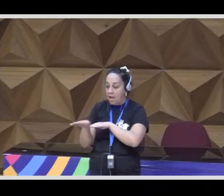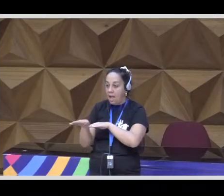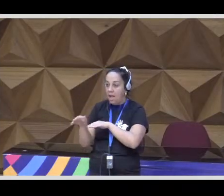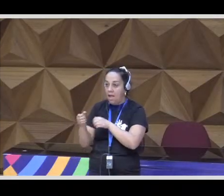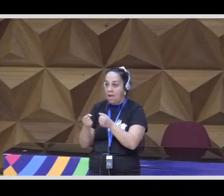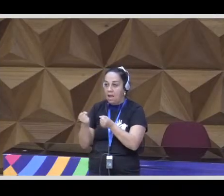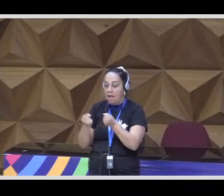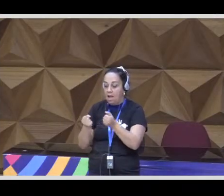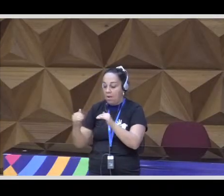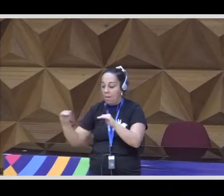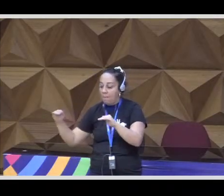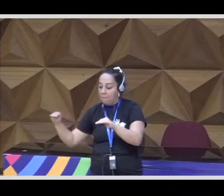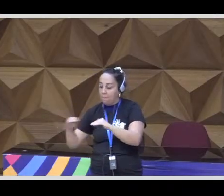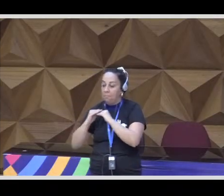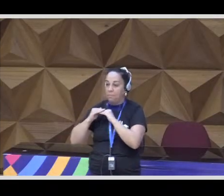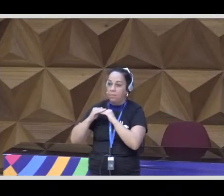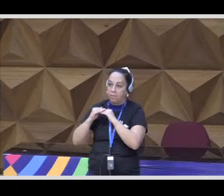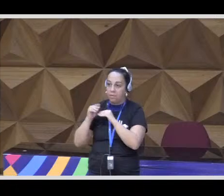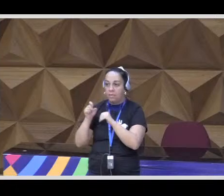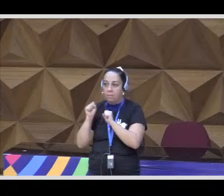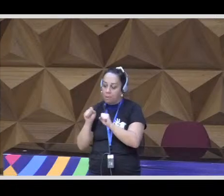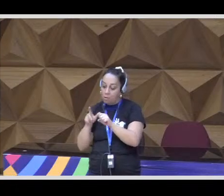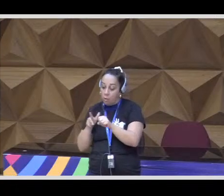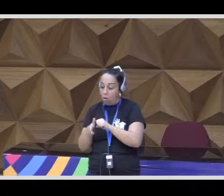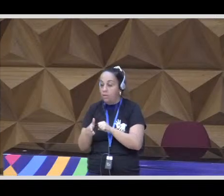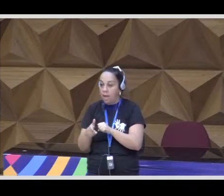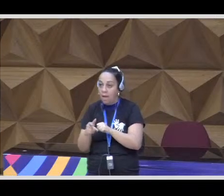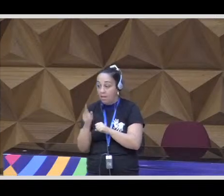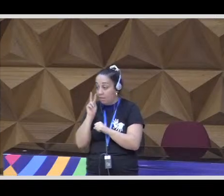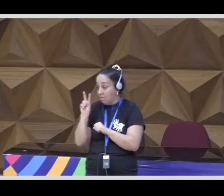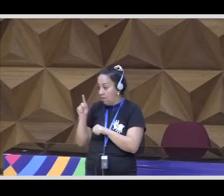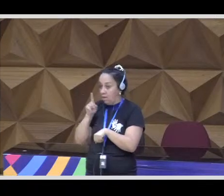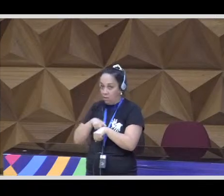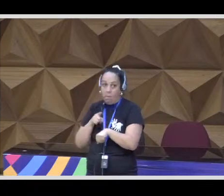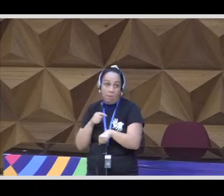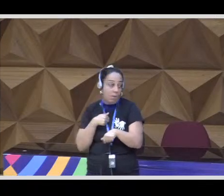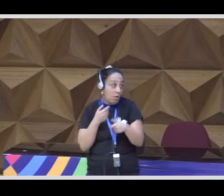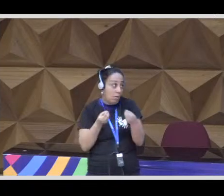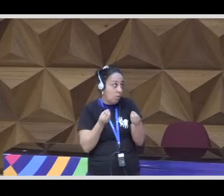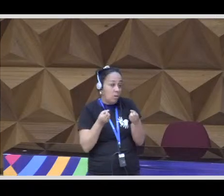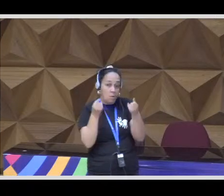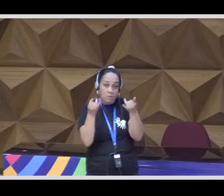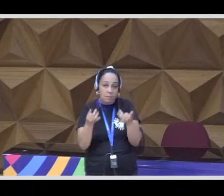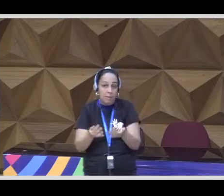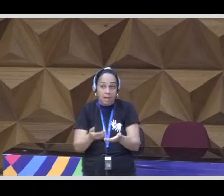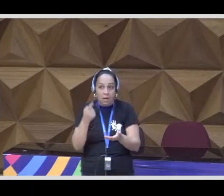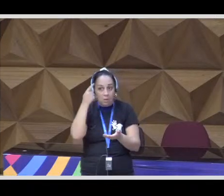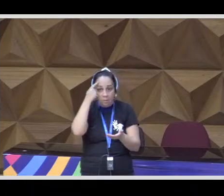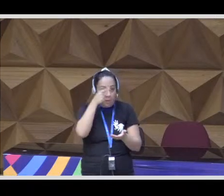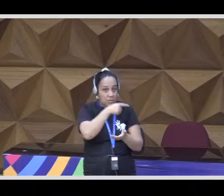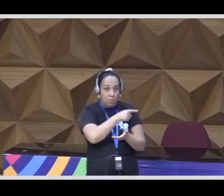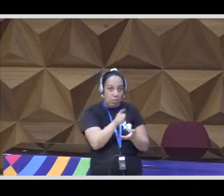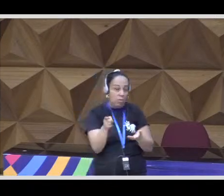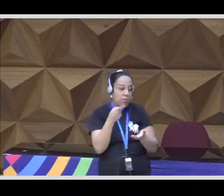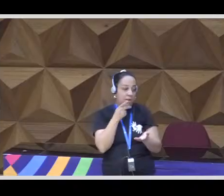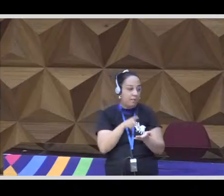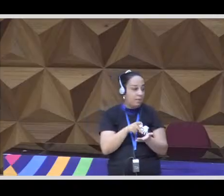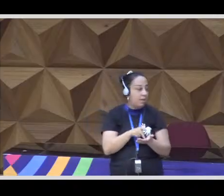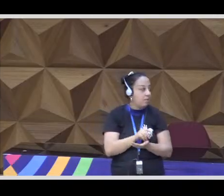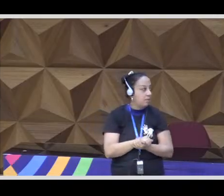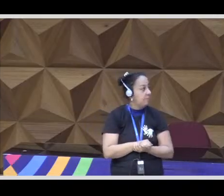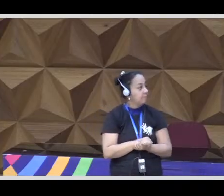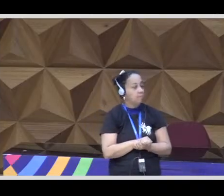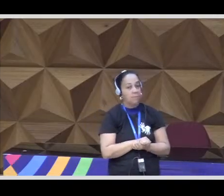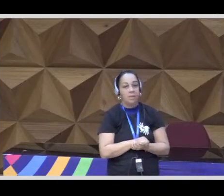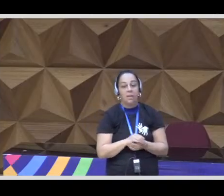But I have got a lot more to say there. We didn't really think about that so much, I have to say. Yeah, thanks for that. But the second question would be